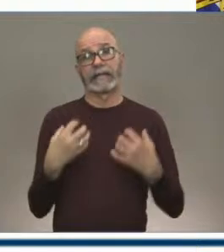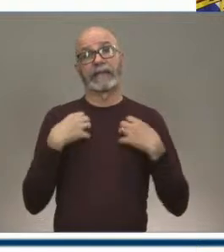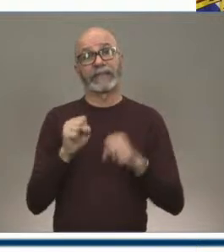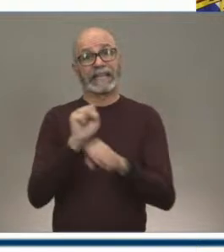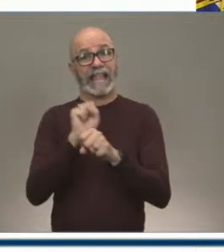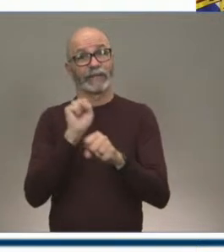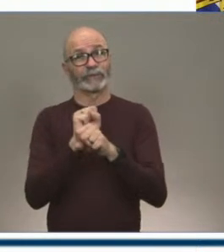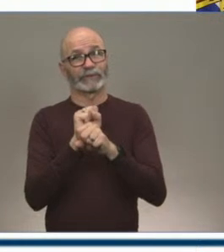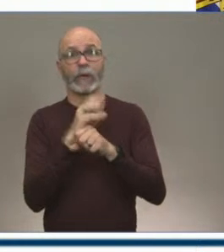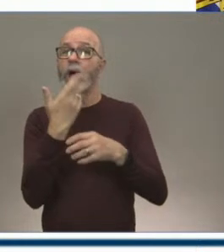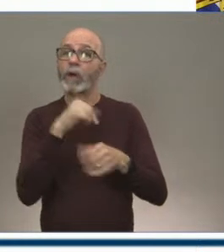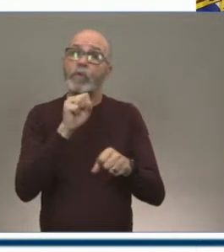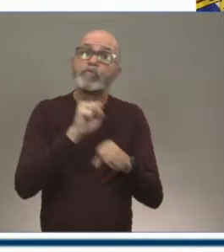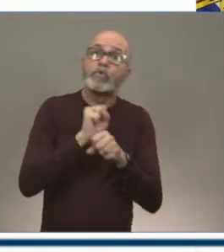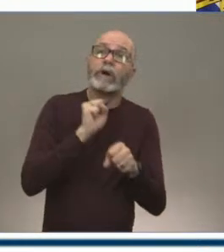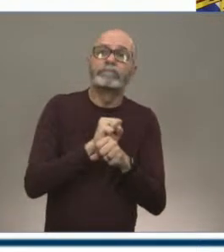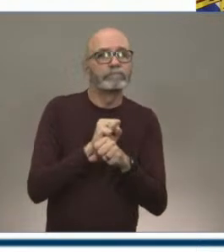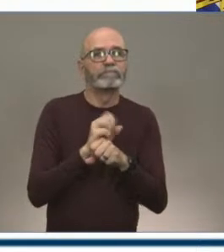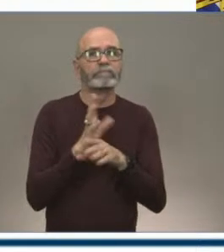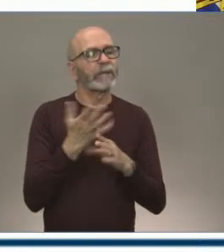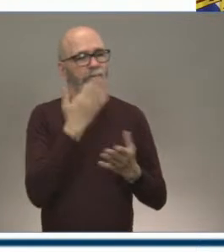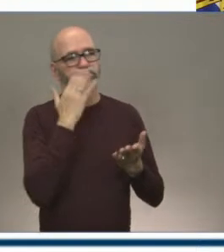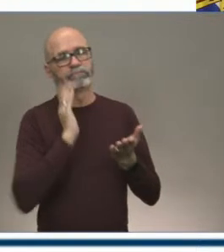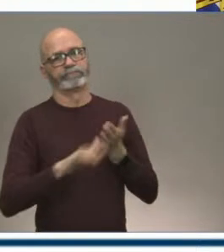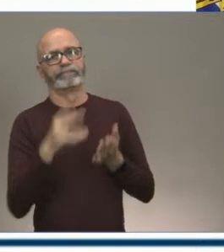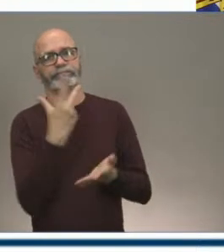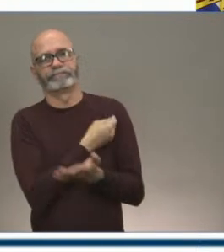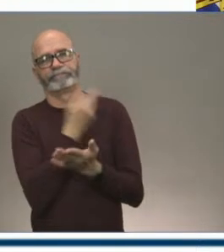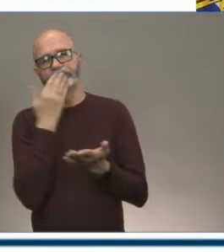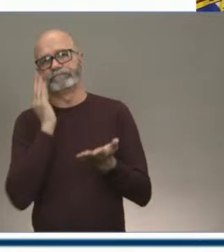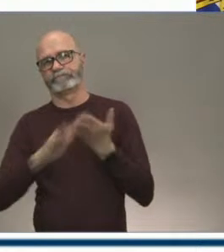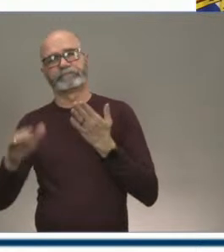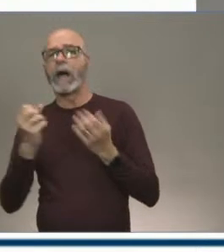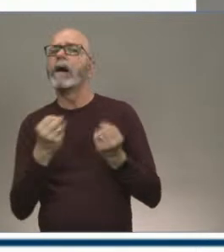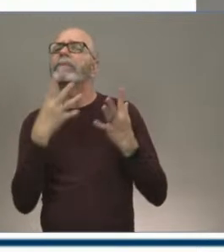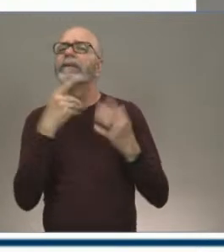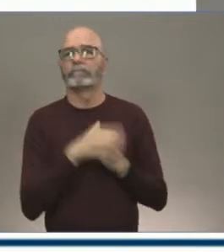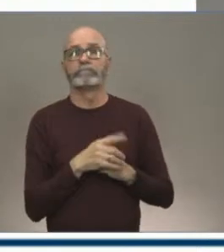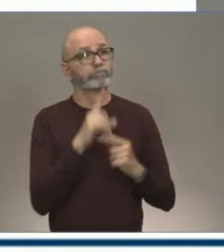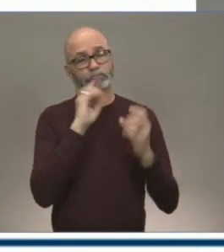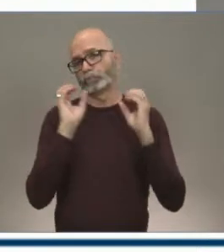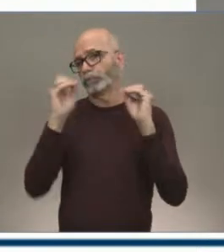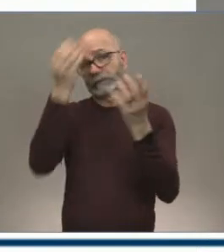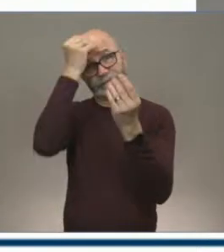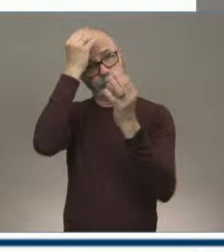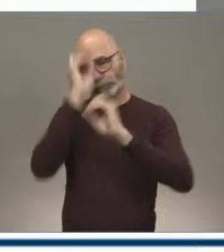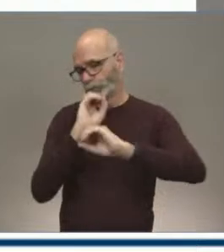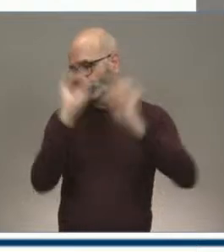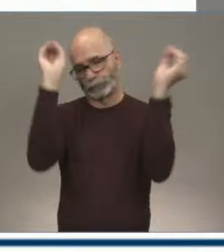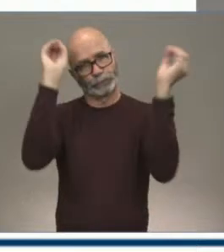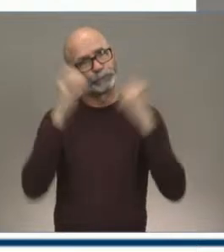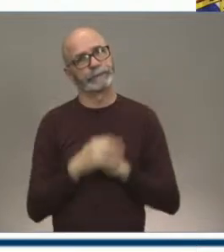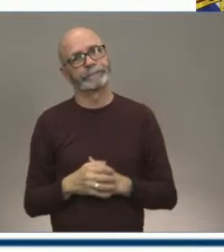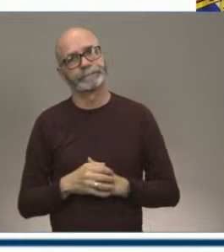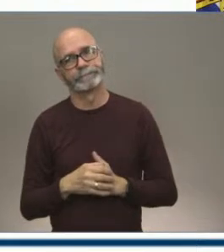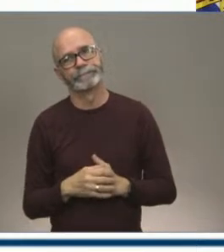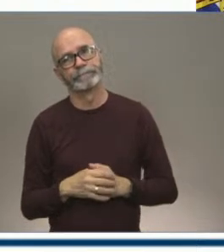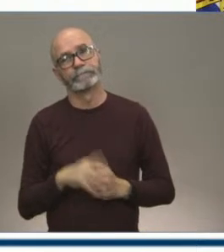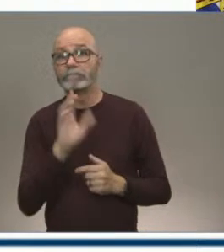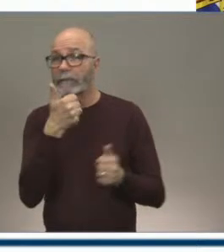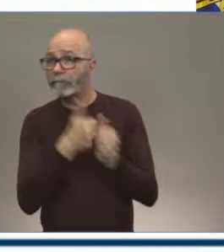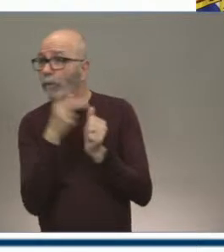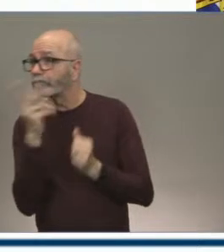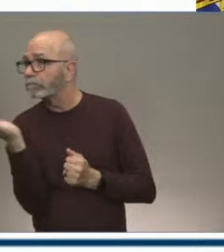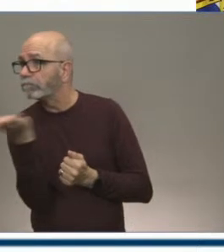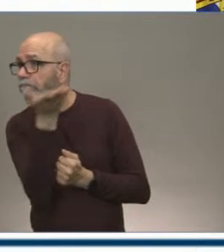vaccinated. I don't have any data on that in front of me. Go ahead with your follow-up, Alicia.